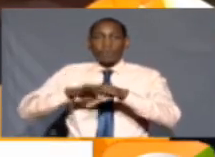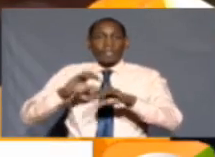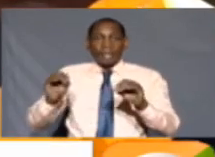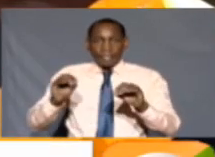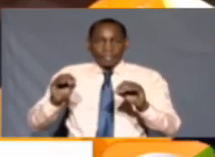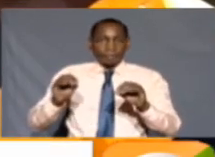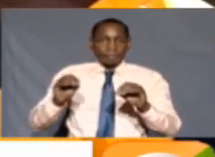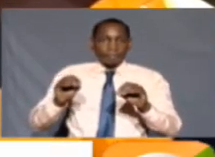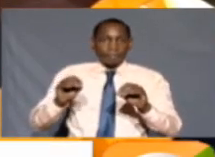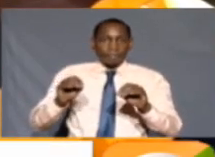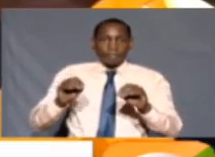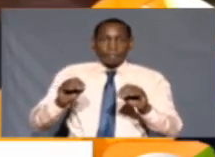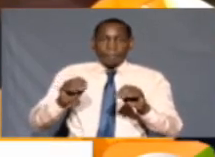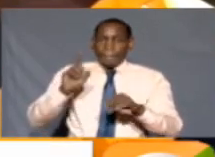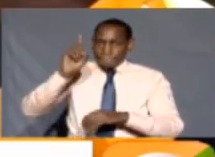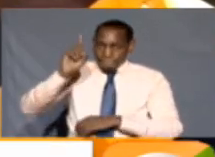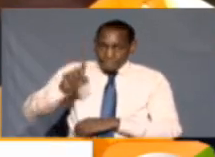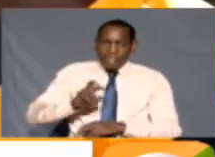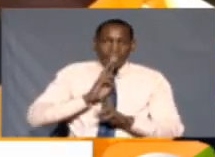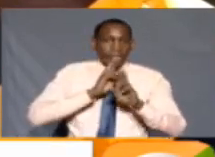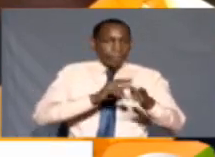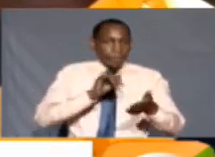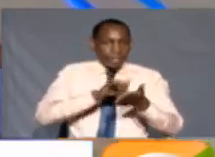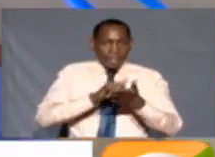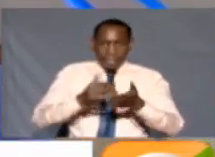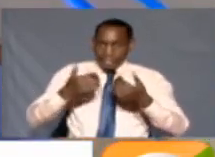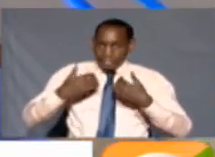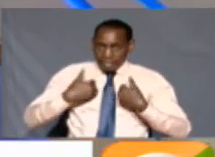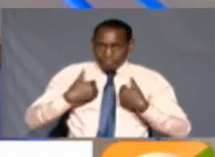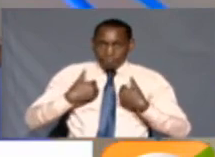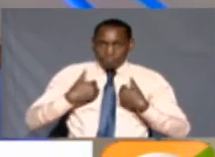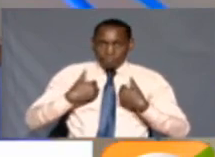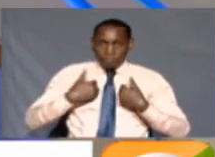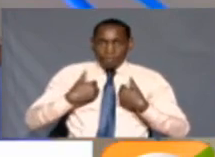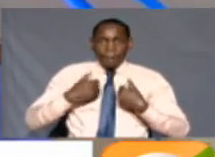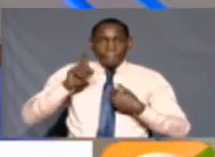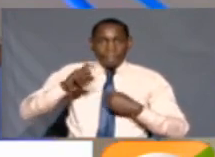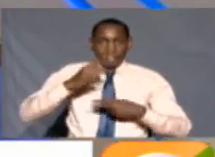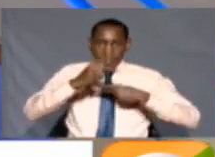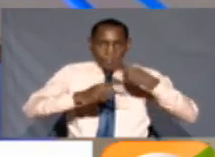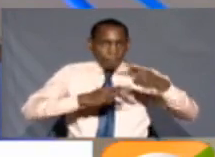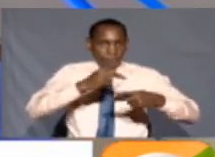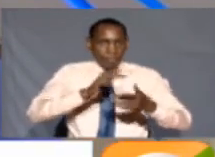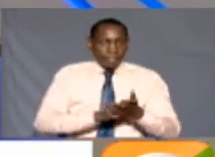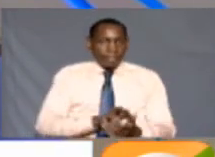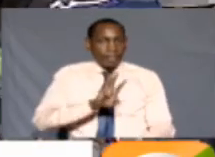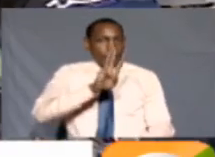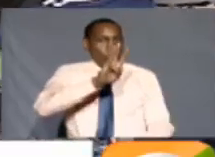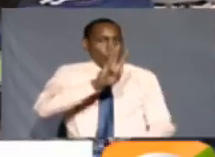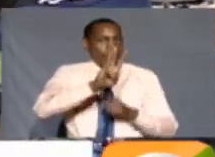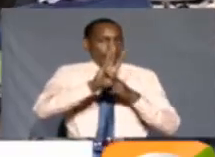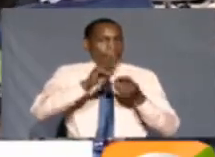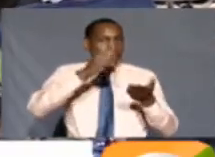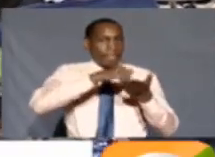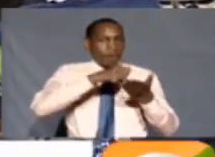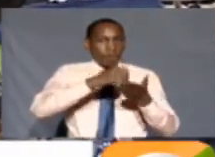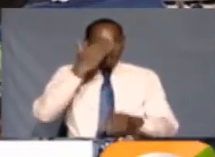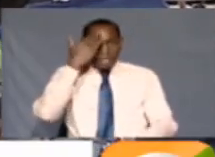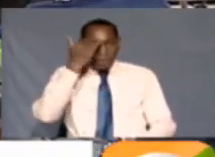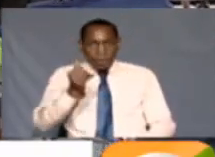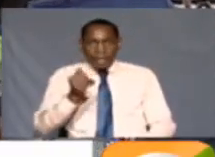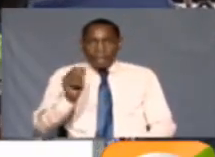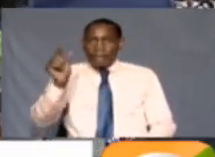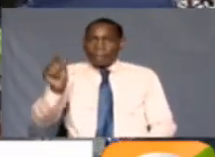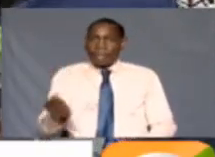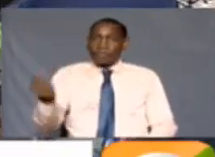You know, so you want to make sure that the report that is in our system has been taken through the process. Does this why include why the whistleblower